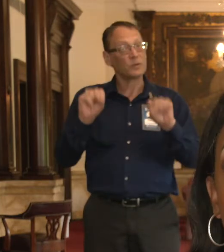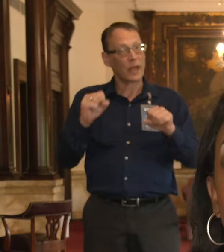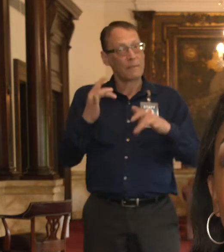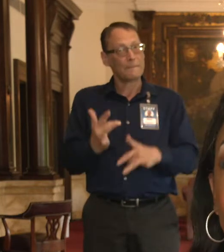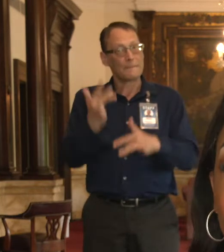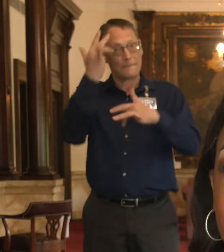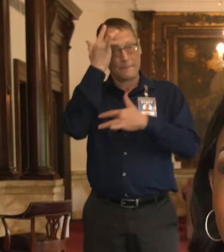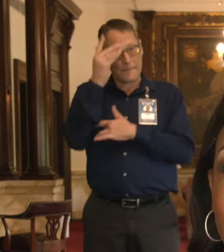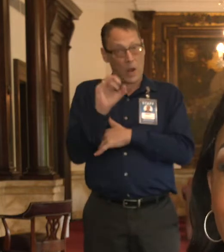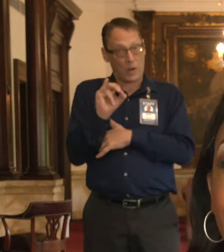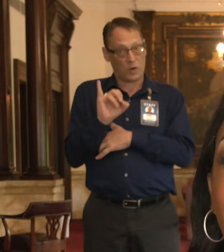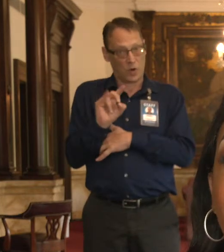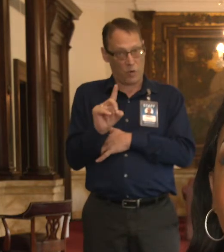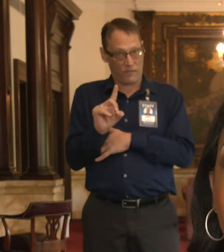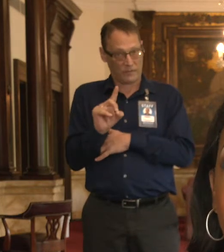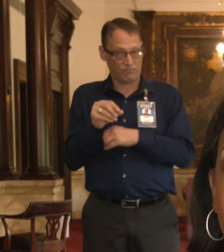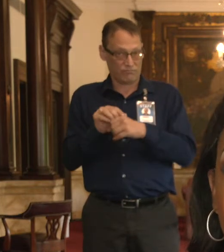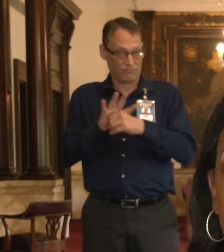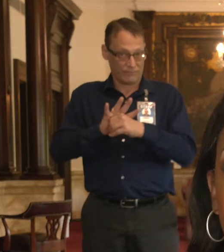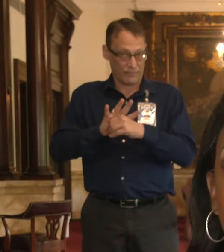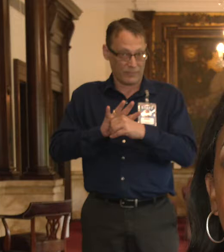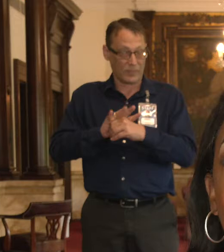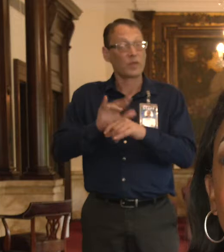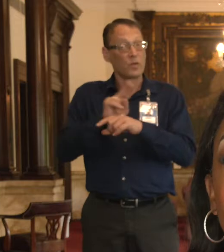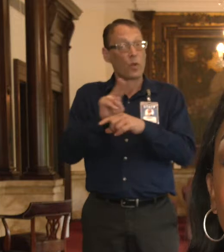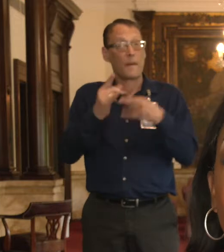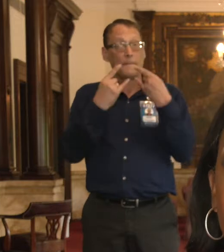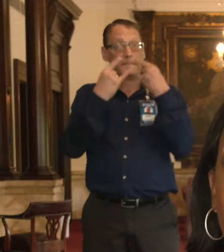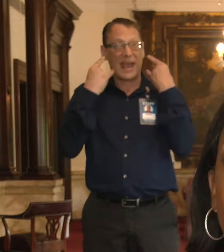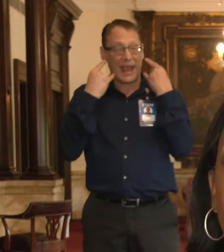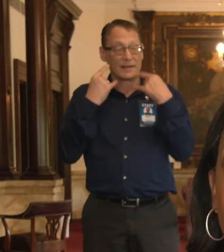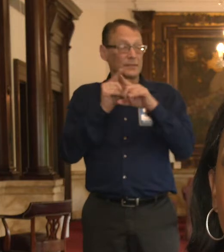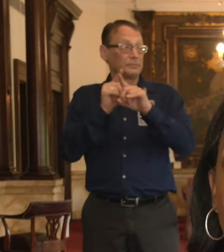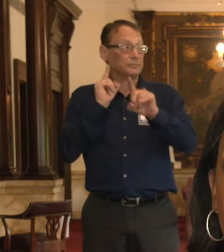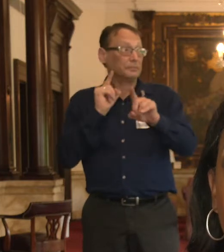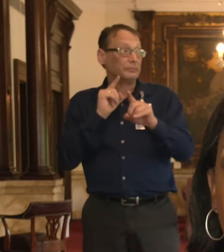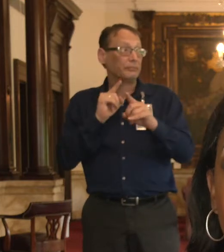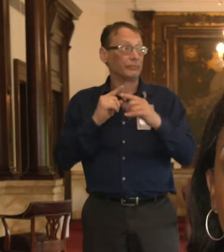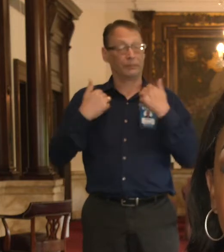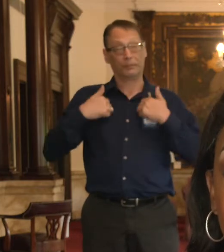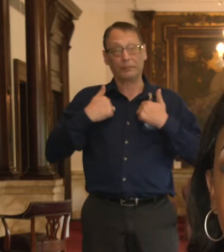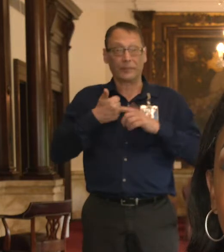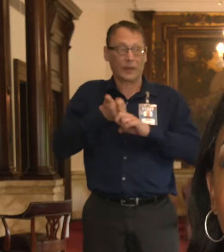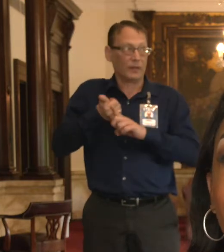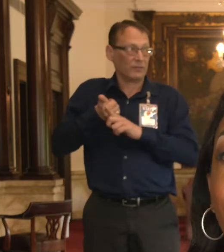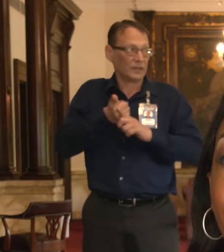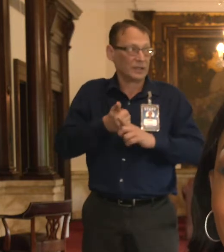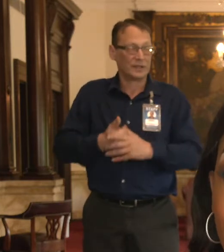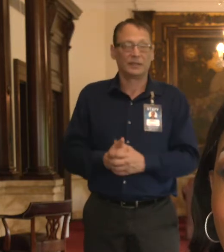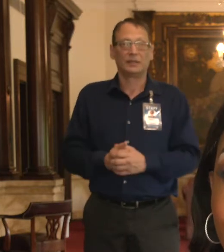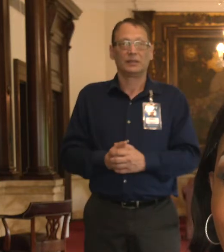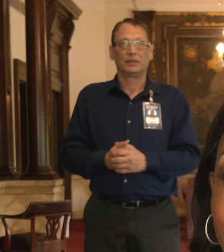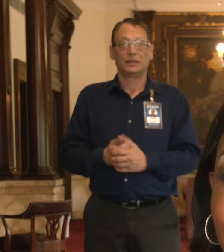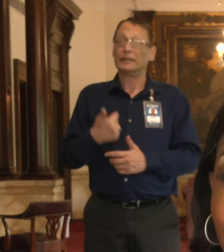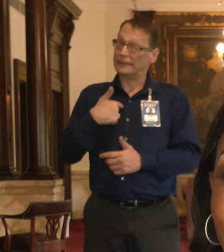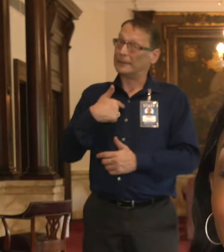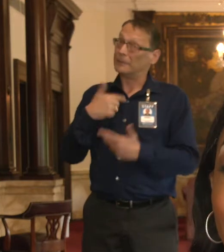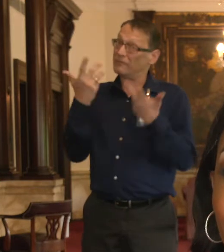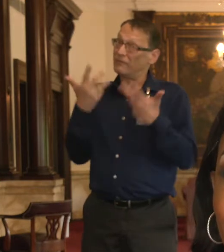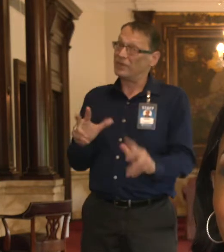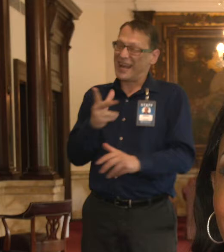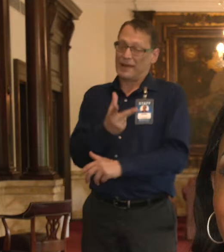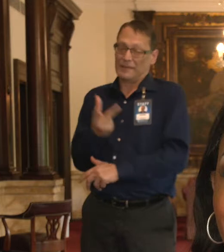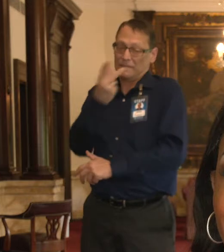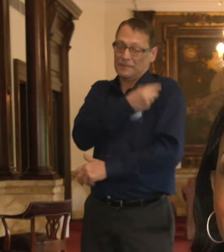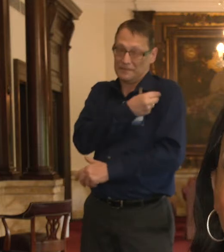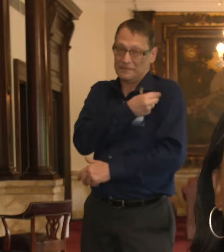mask, social distancing, and good hygiene as the community works towards herd immunity. I got my vaccine, so